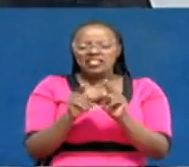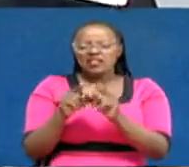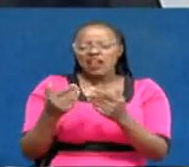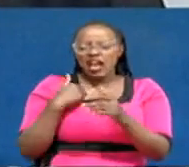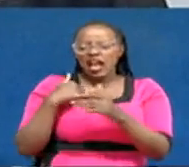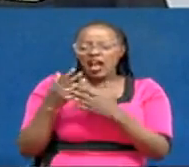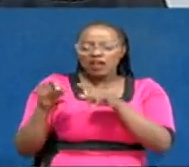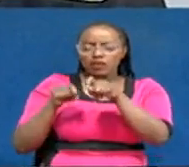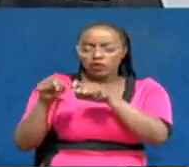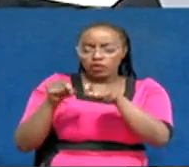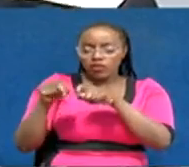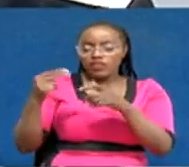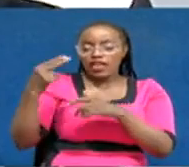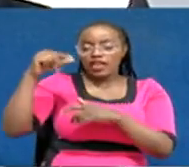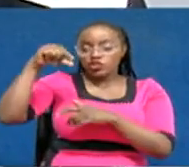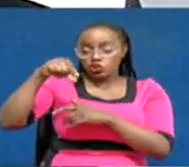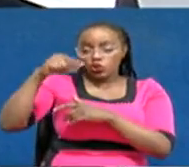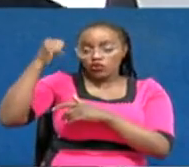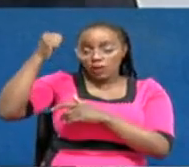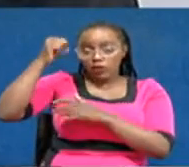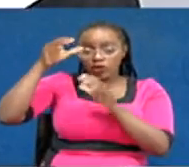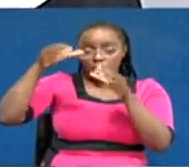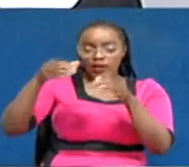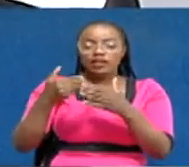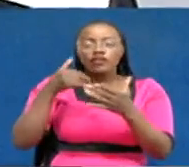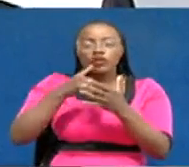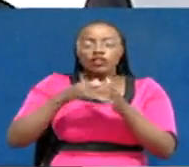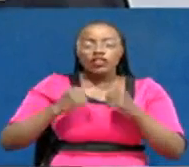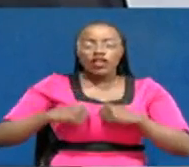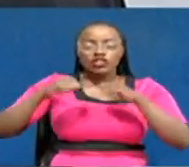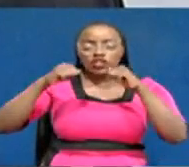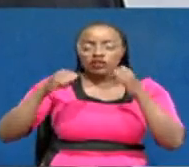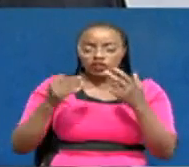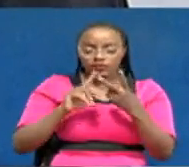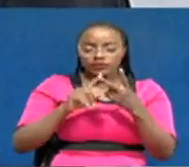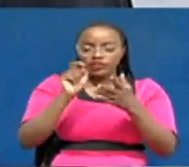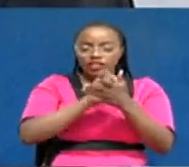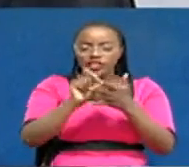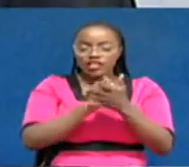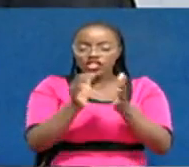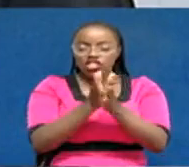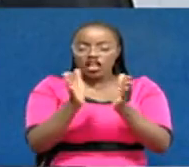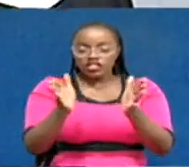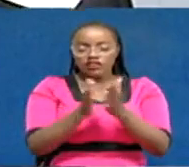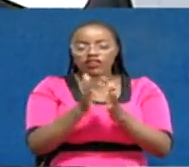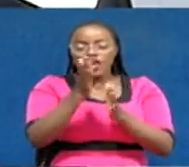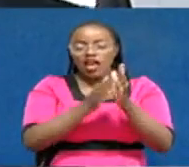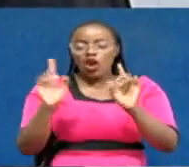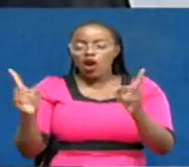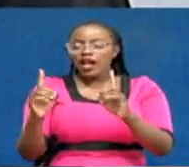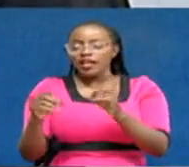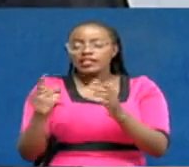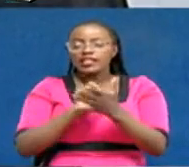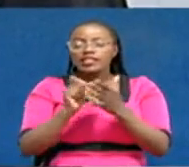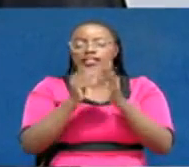be domiciled at the party headquarters. It comprises the chair of the party, the secretary general, organizing